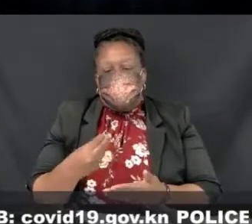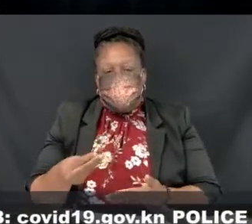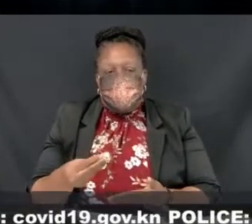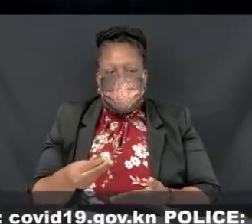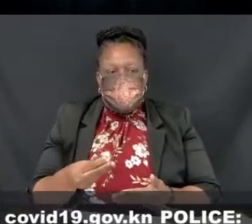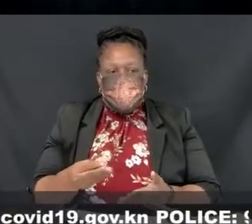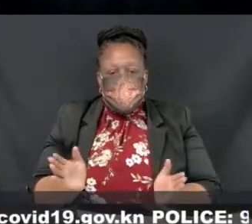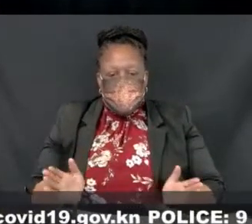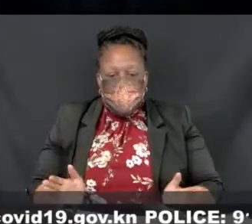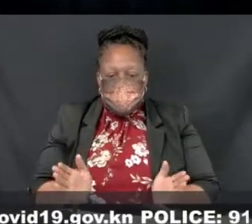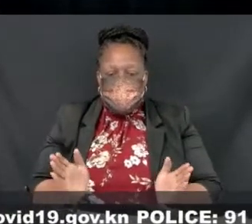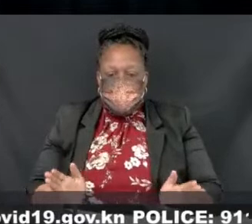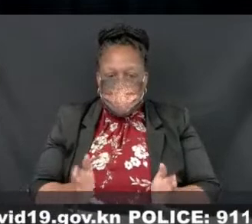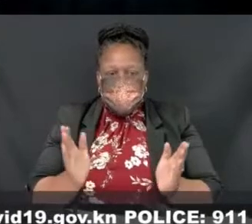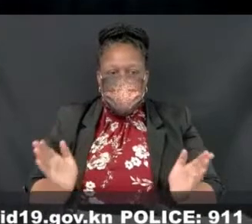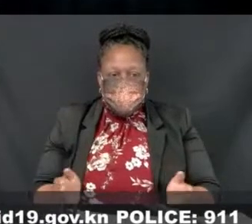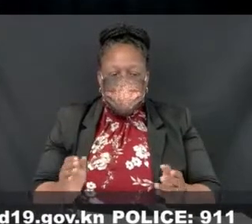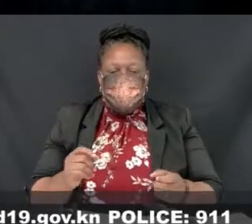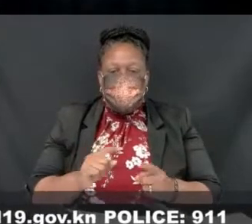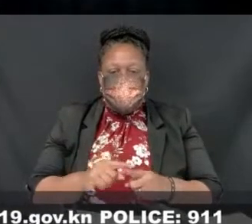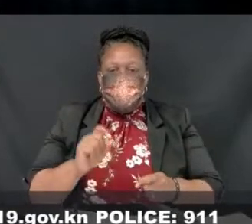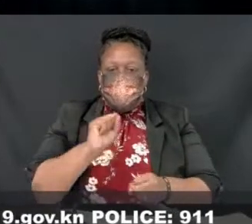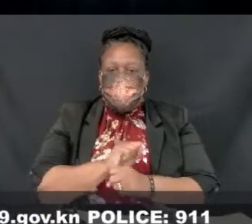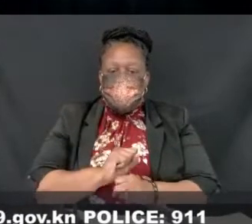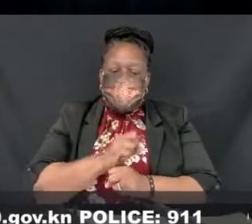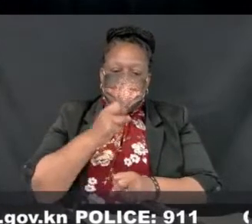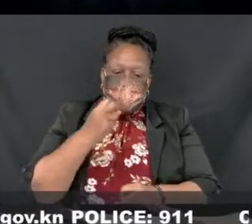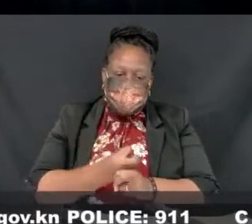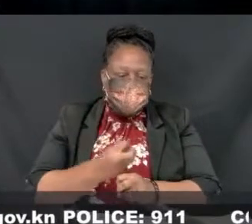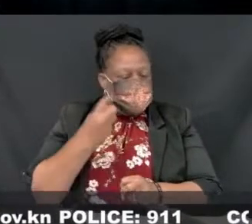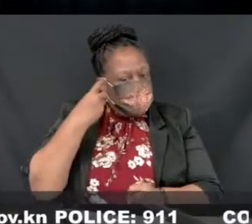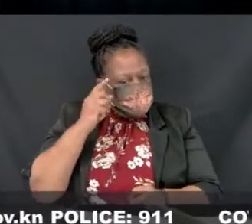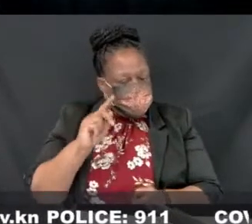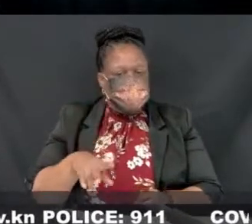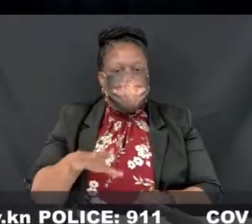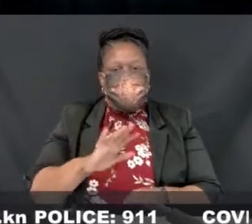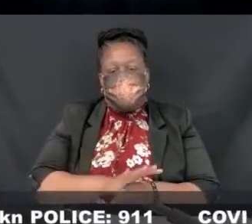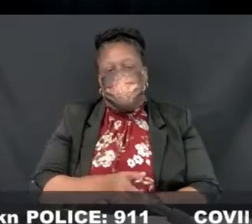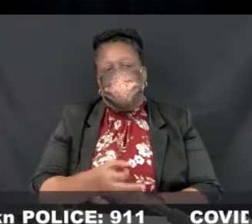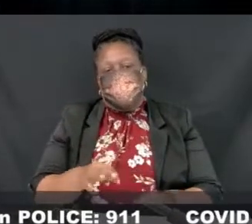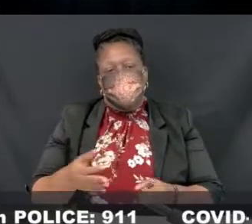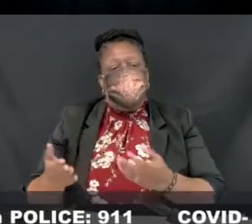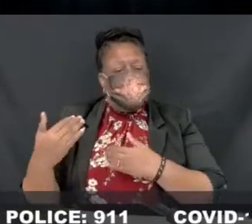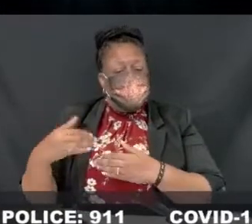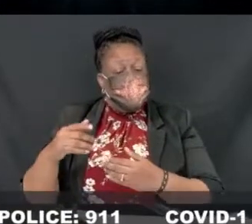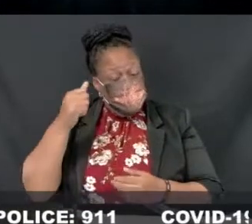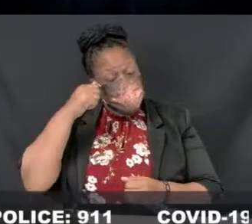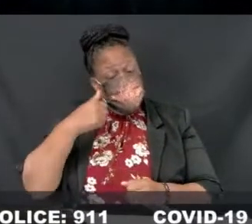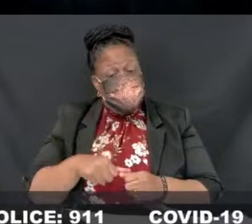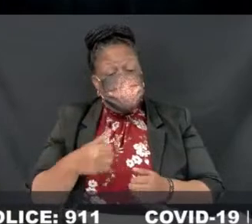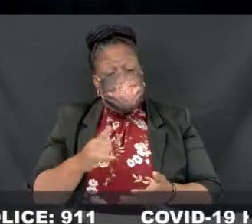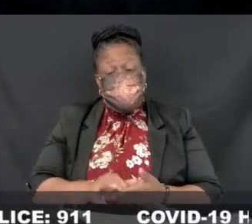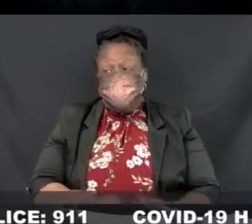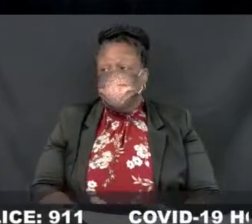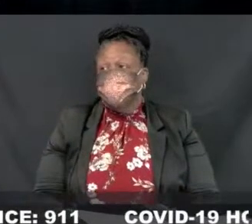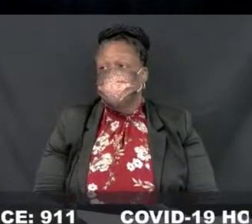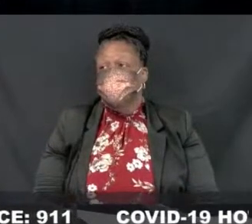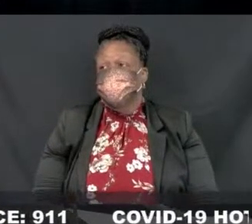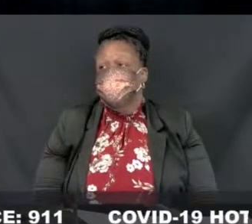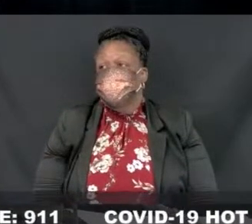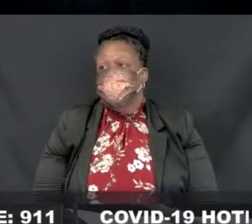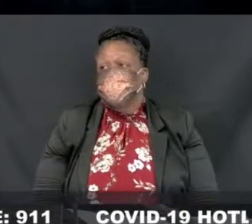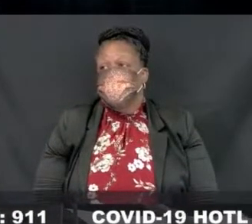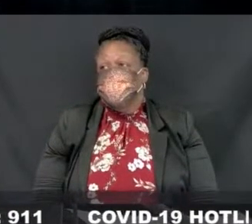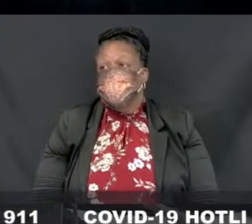go above and beyond the call of duty. So, you know, we were supported by you, and that's why Dr. Wilkinson and Dr. Laws